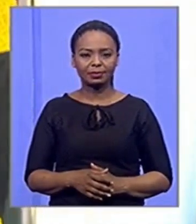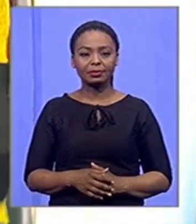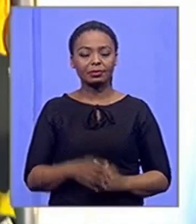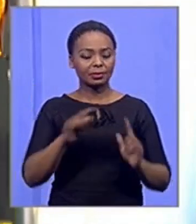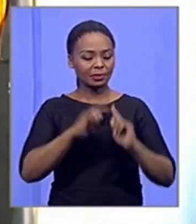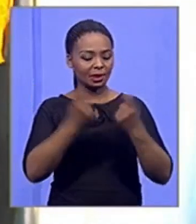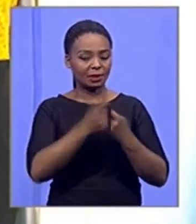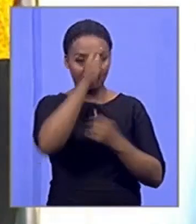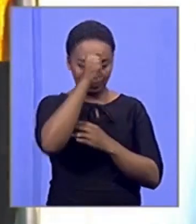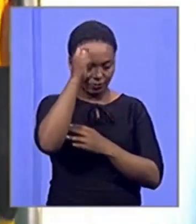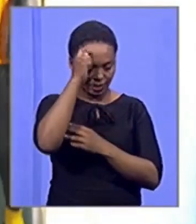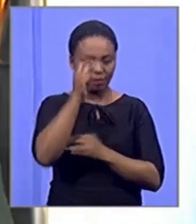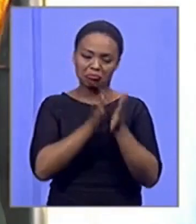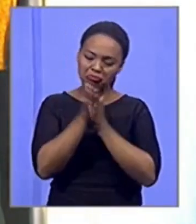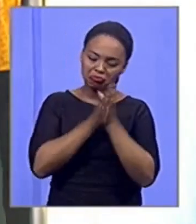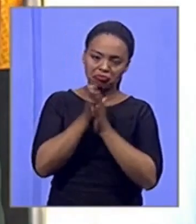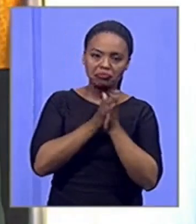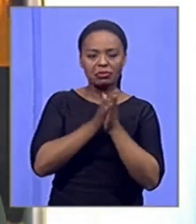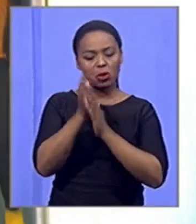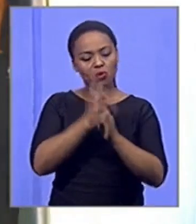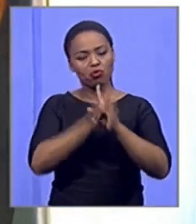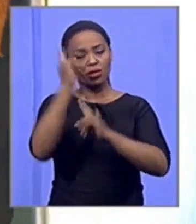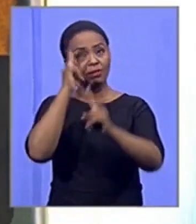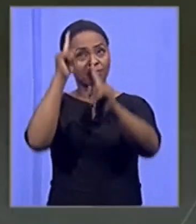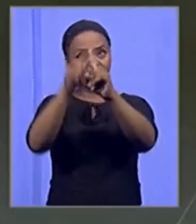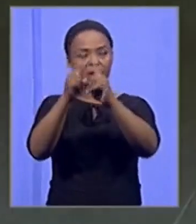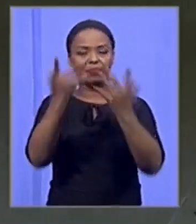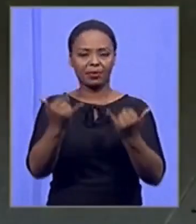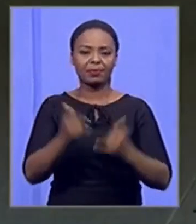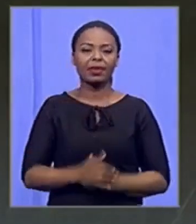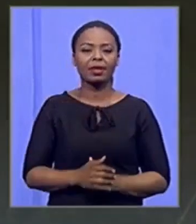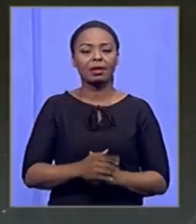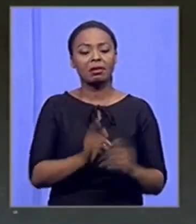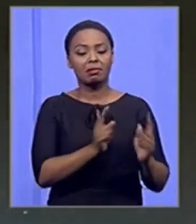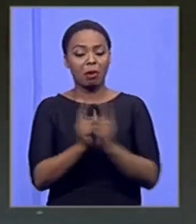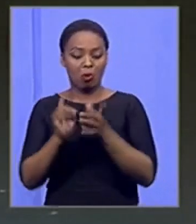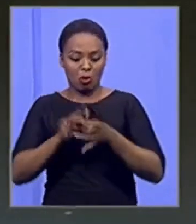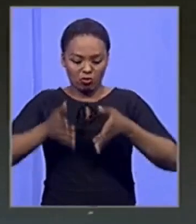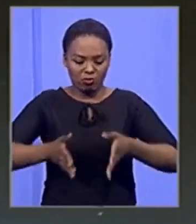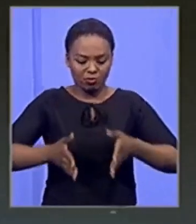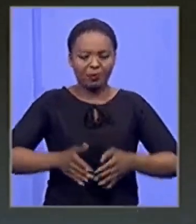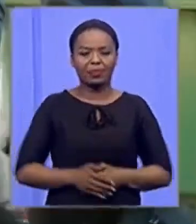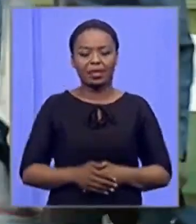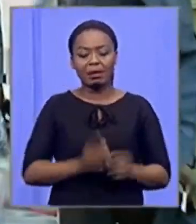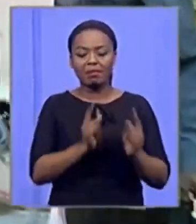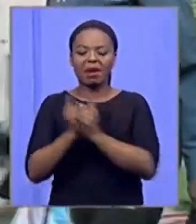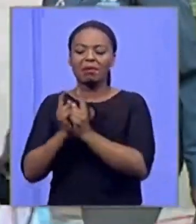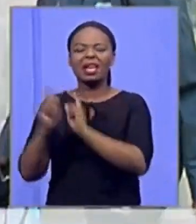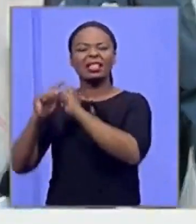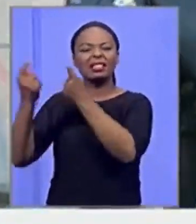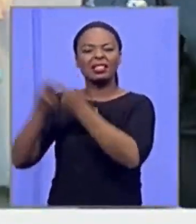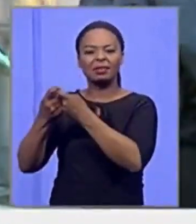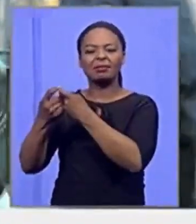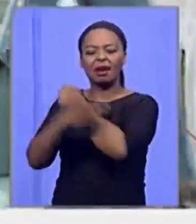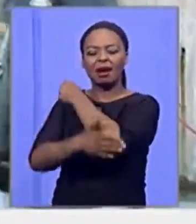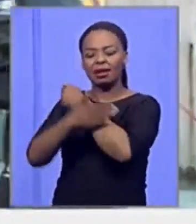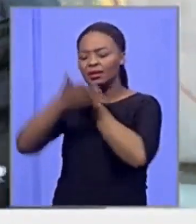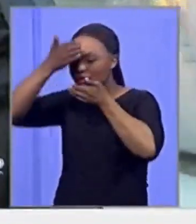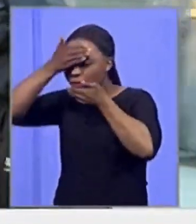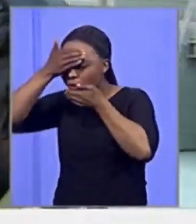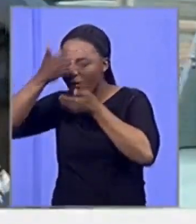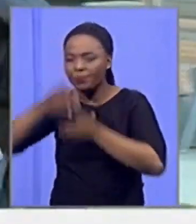Bafana ba ikemišeditše go šoma gabotse ka ge ba tla be ba ralokela gae kgahlano le Morocco e di goga pele